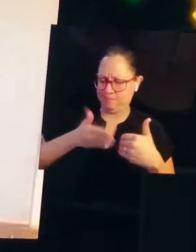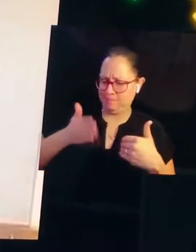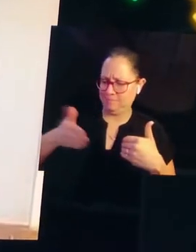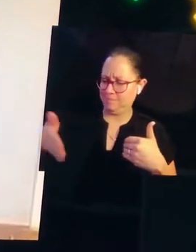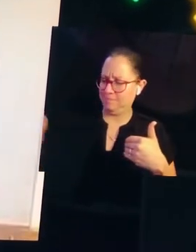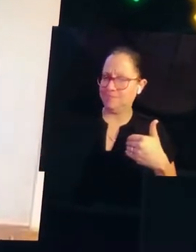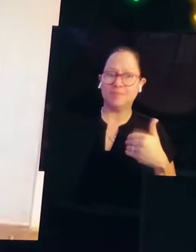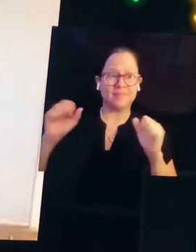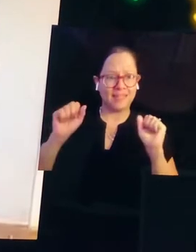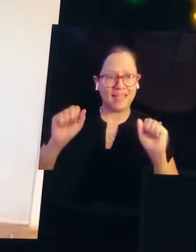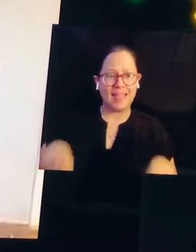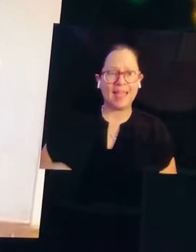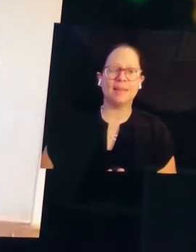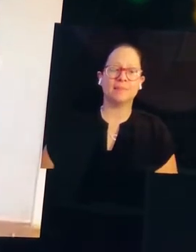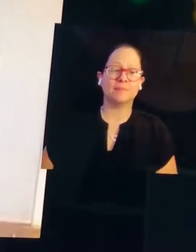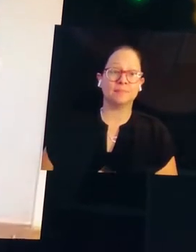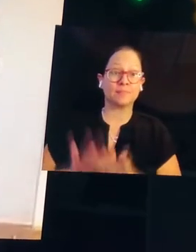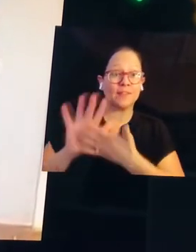videos